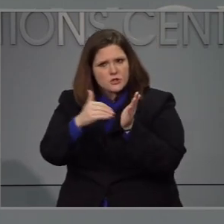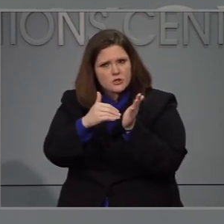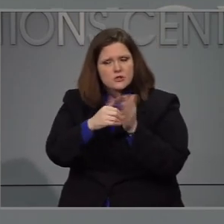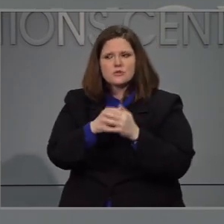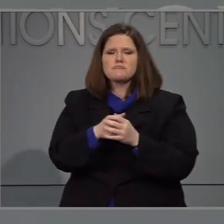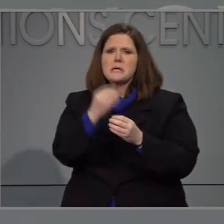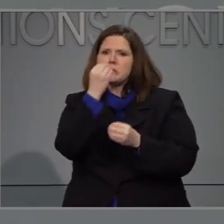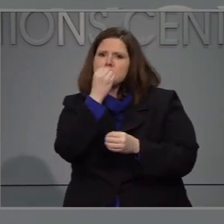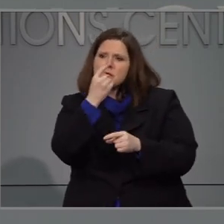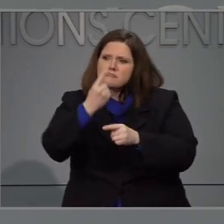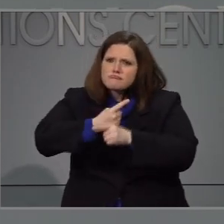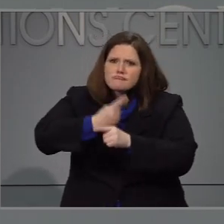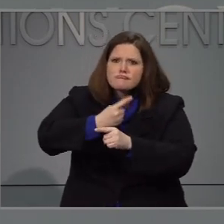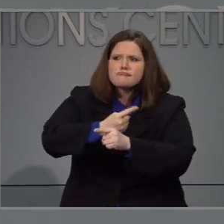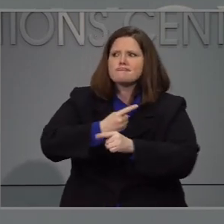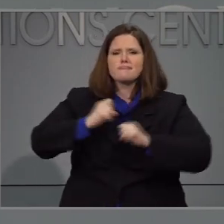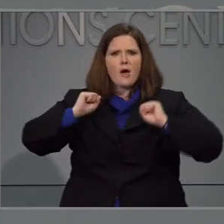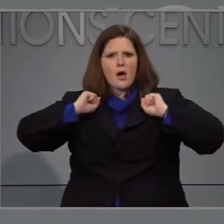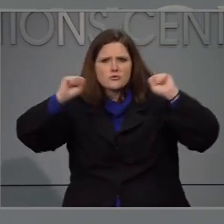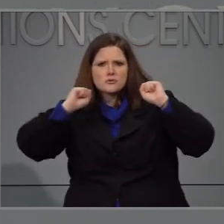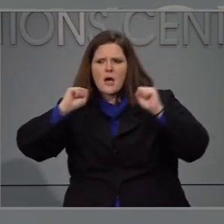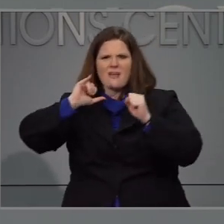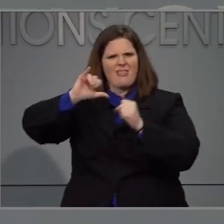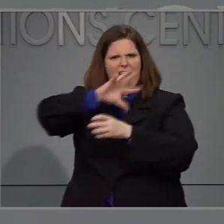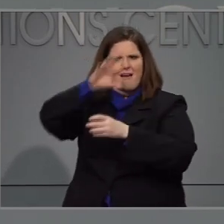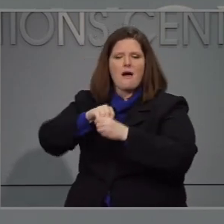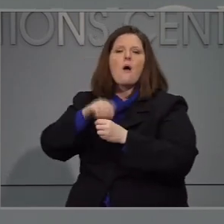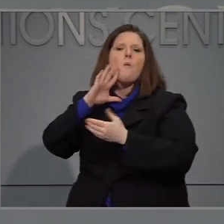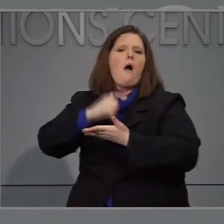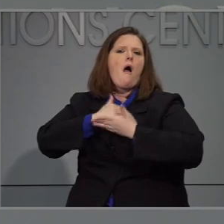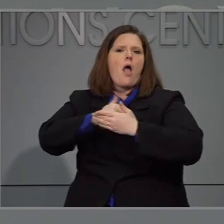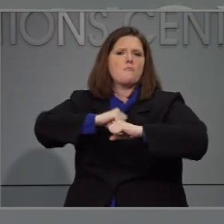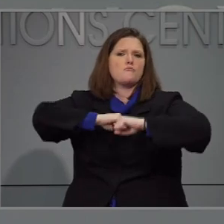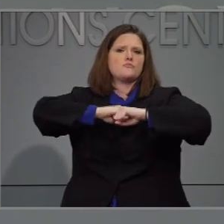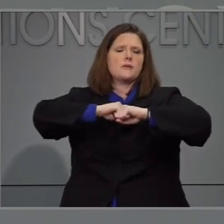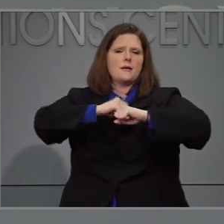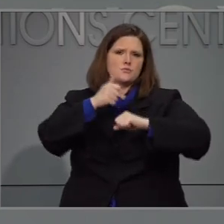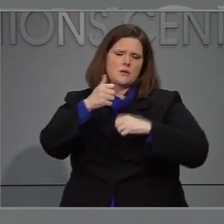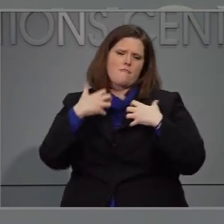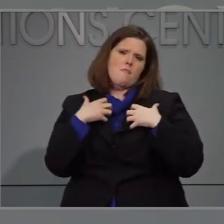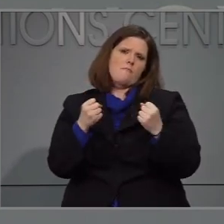our exercise. So take care of yourself and stay home to save lives. Thank you.